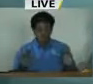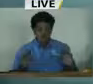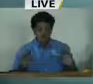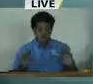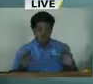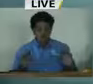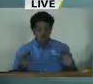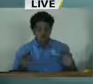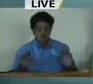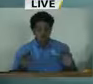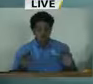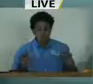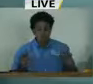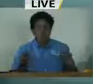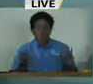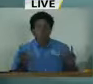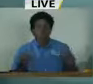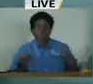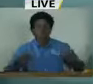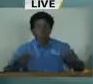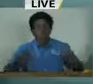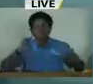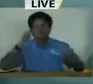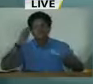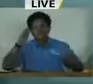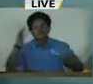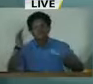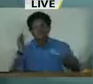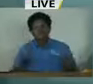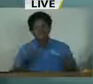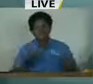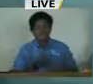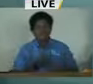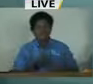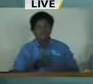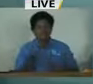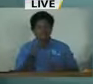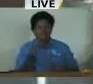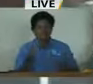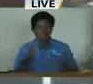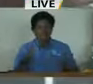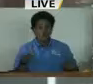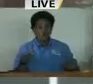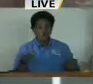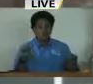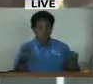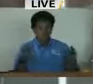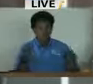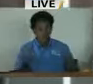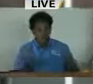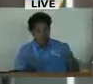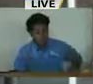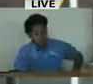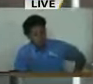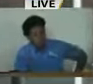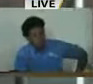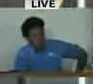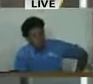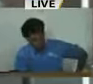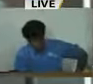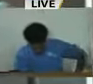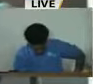space to indicate that there has been no action. There has